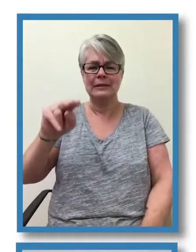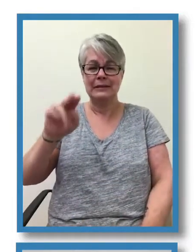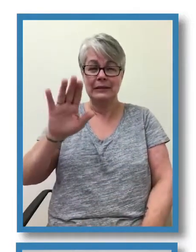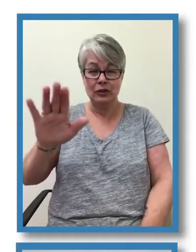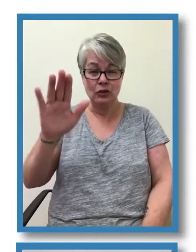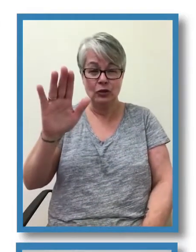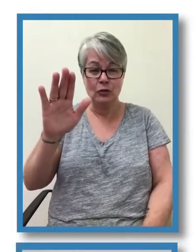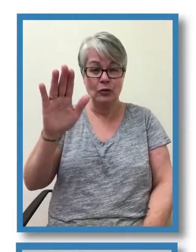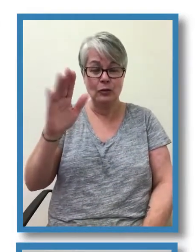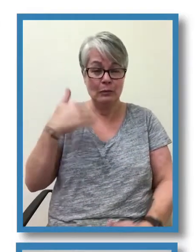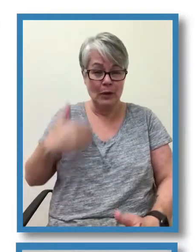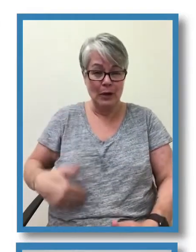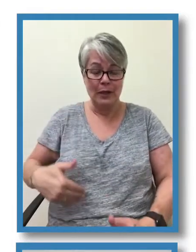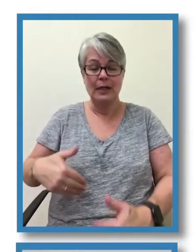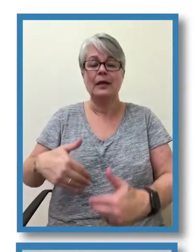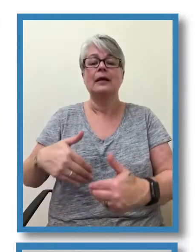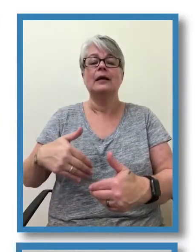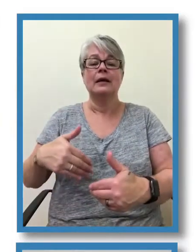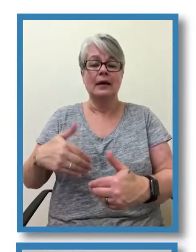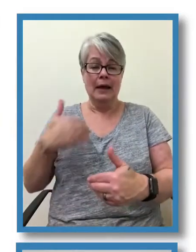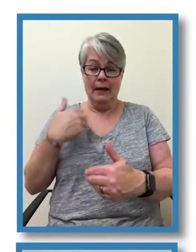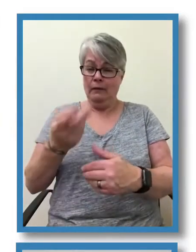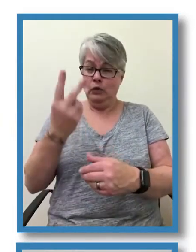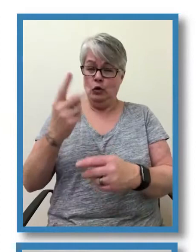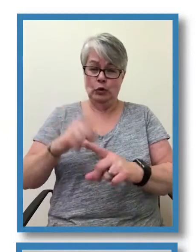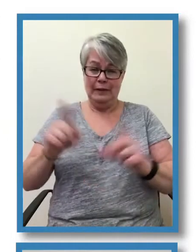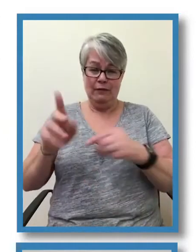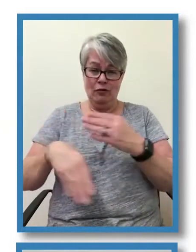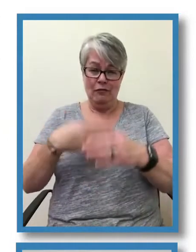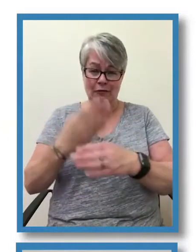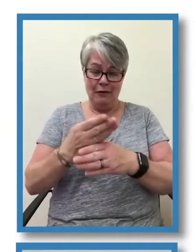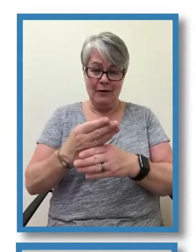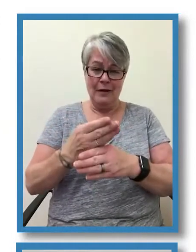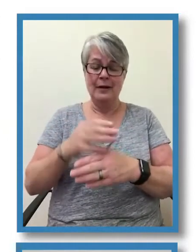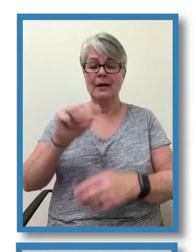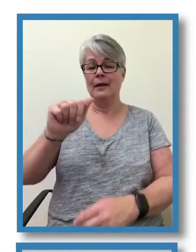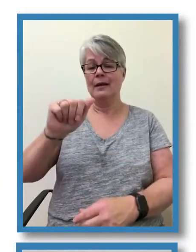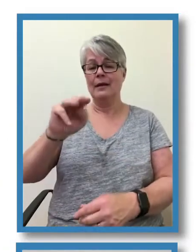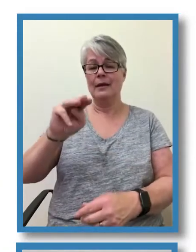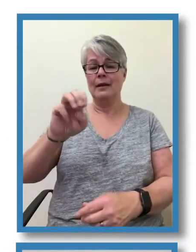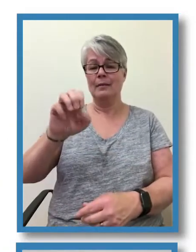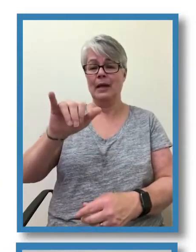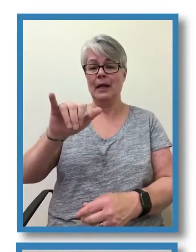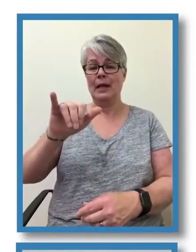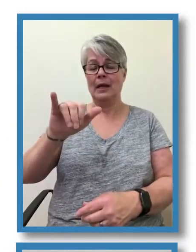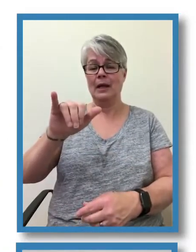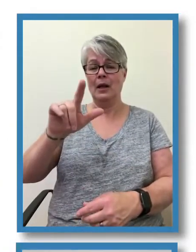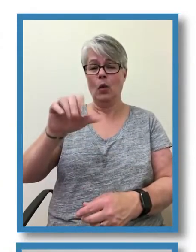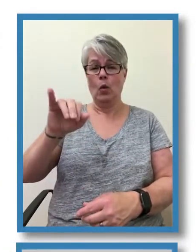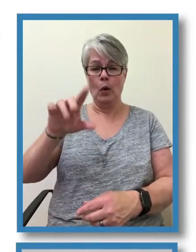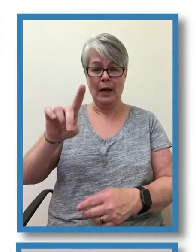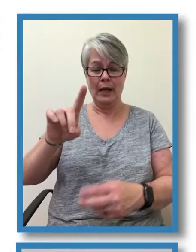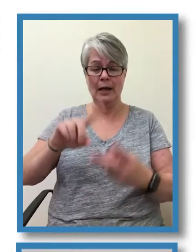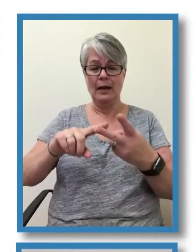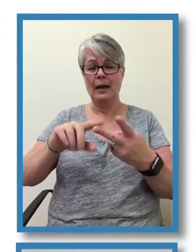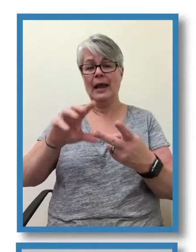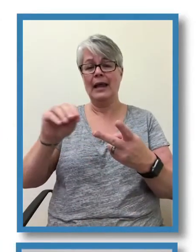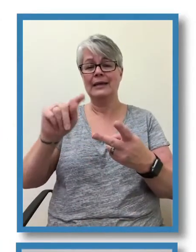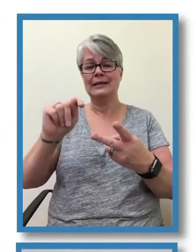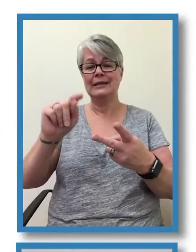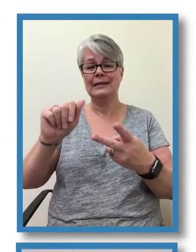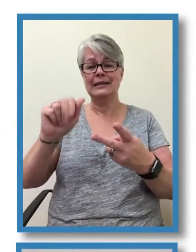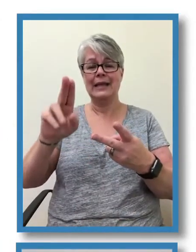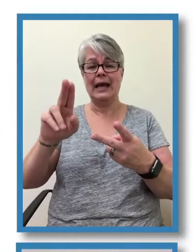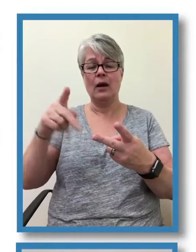abnormally folded. And we don't entirely know why they become misfolded. The second most common form